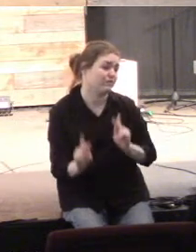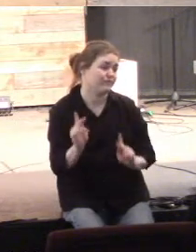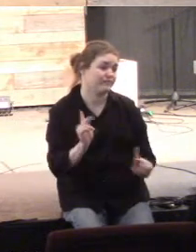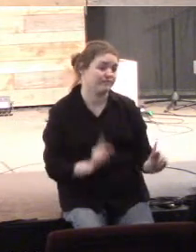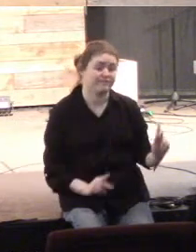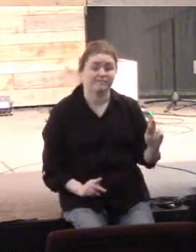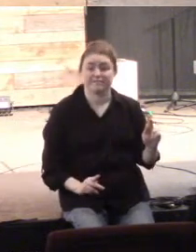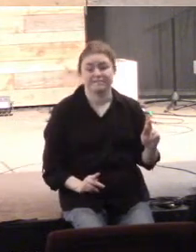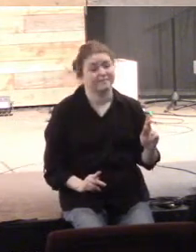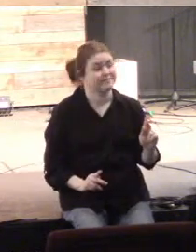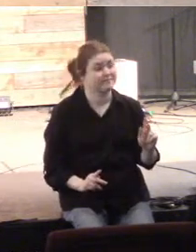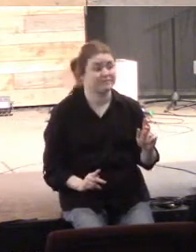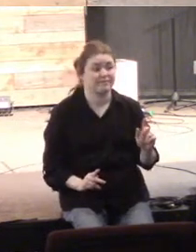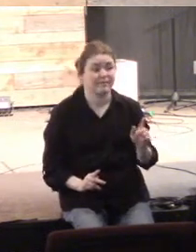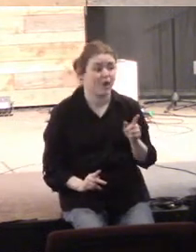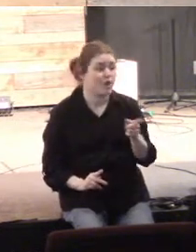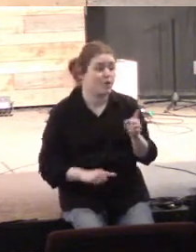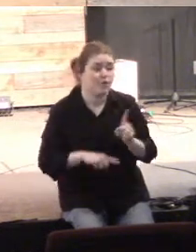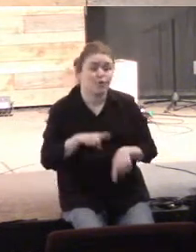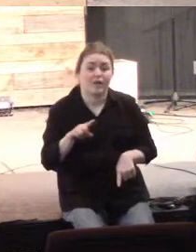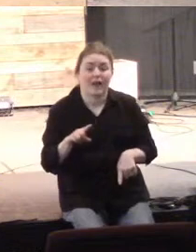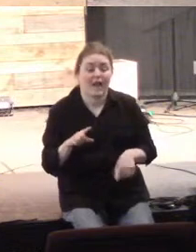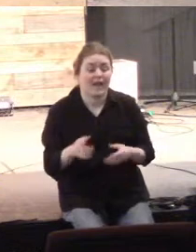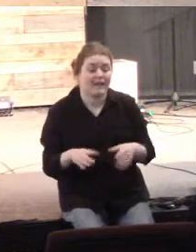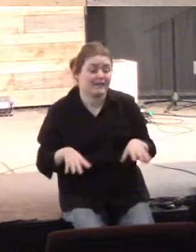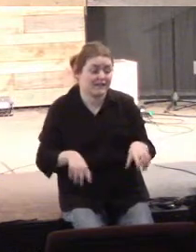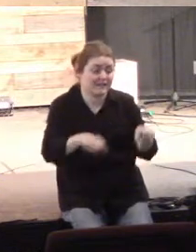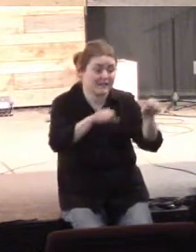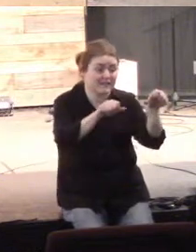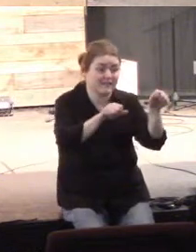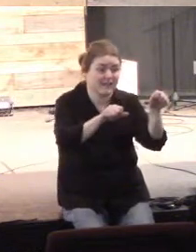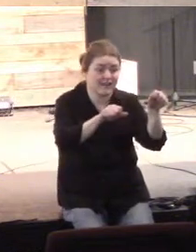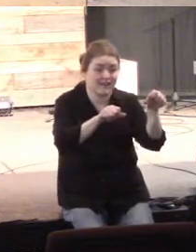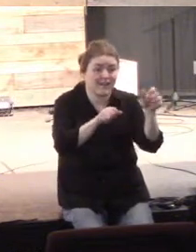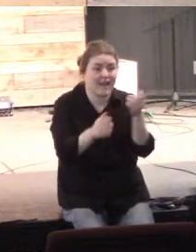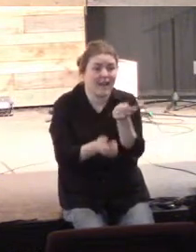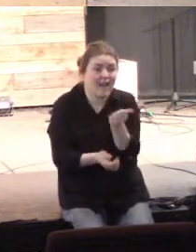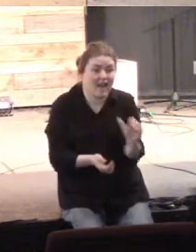There ain't nothing you're taking with you to heaven. Except a friend.